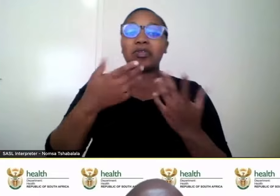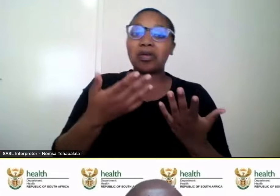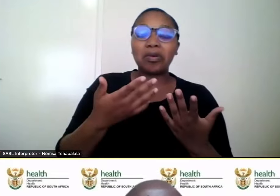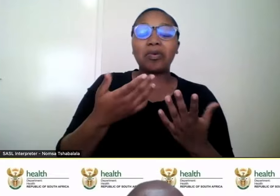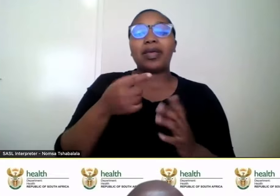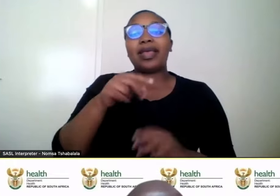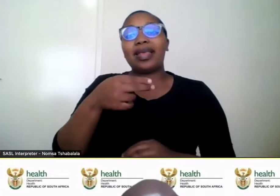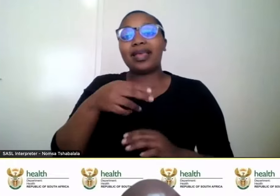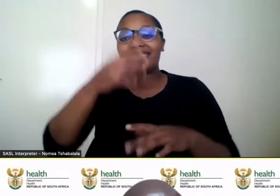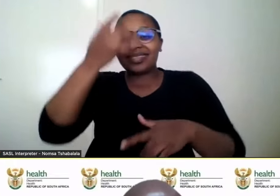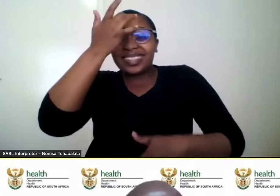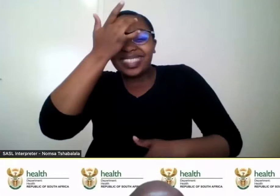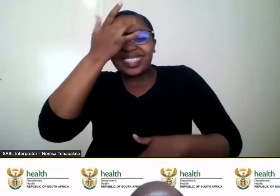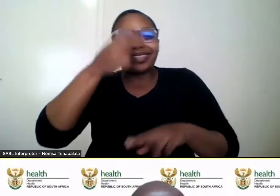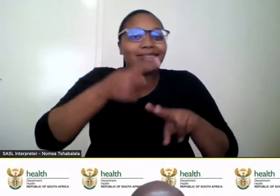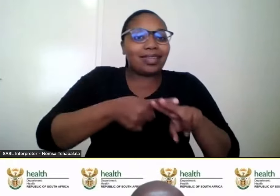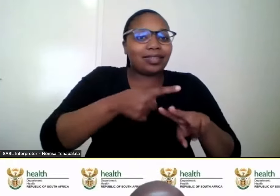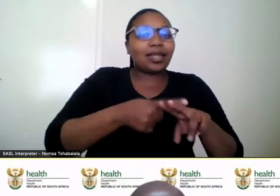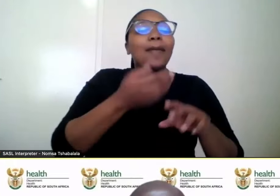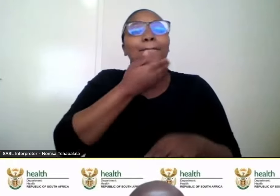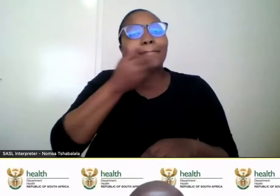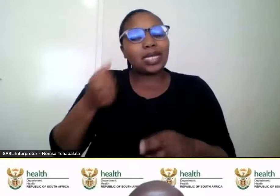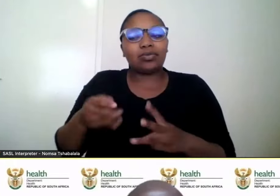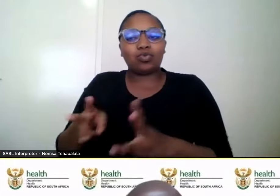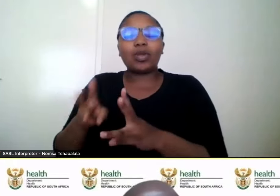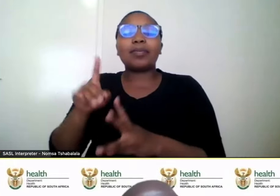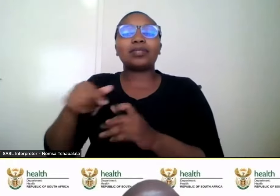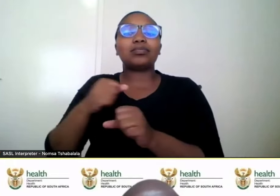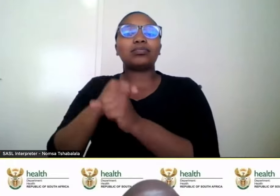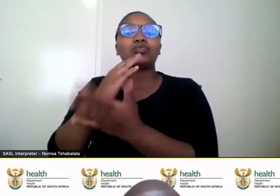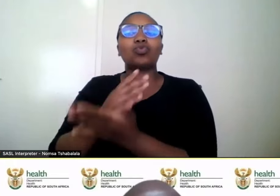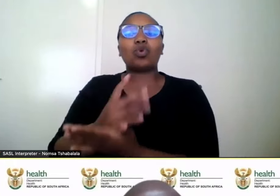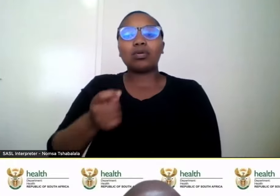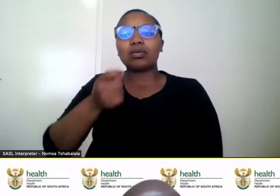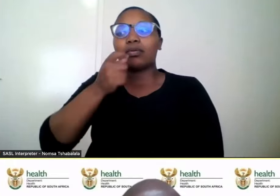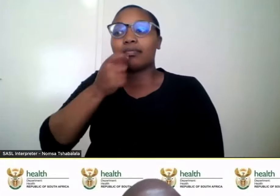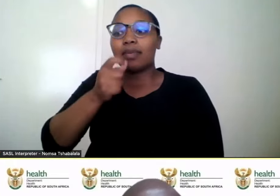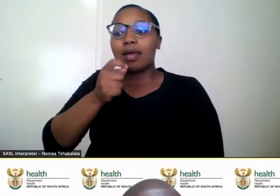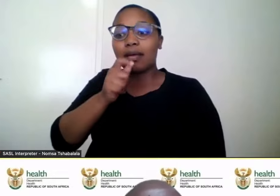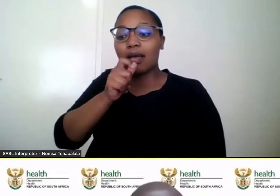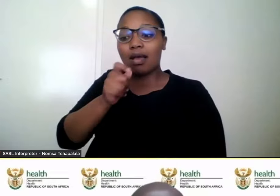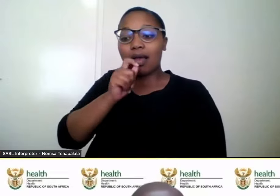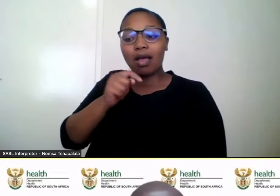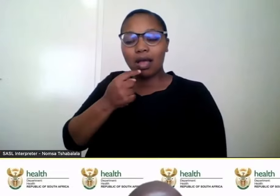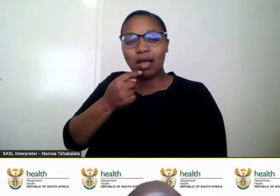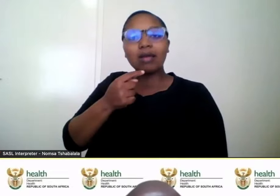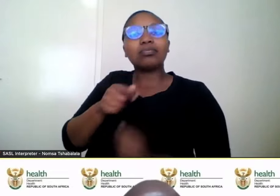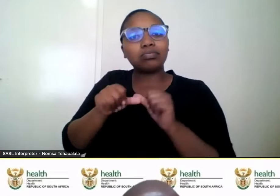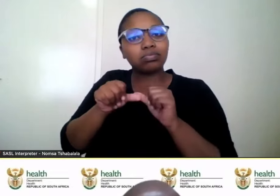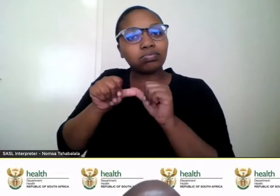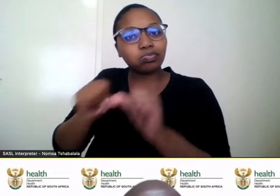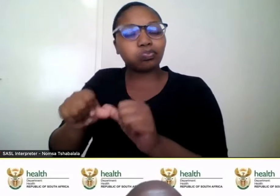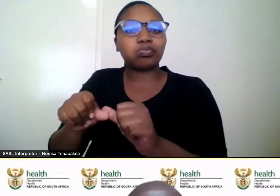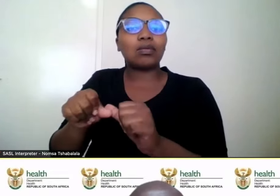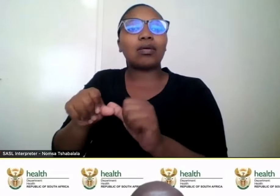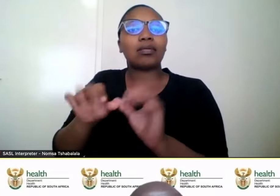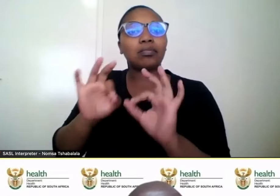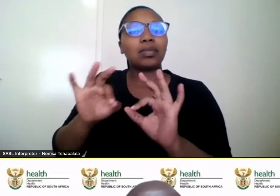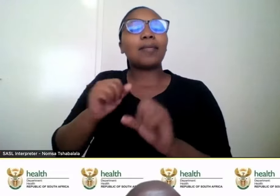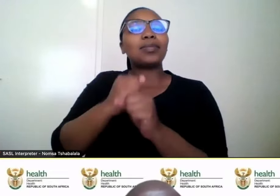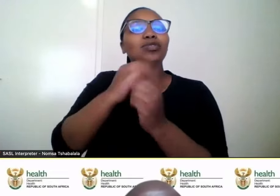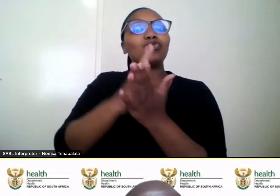make sure that you are on your treatment, which will make sure that you have a very good immune system, a high CD4